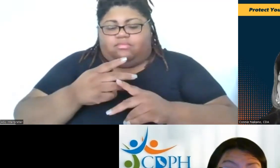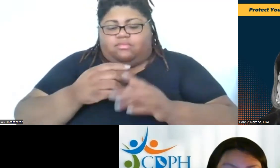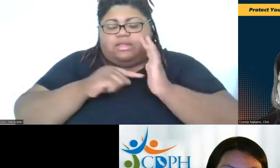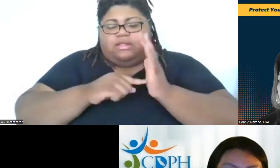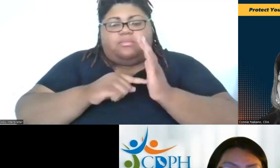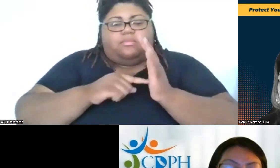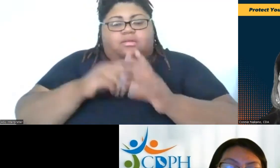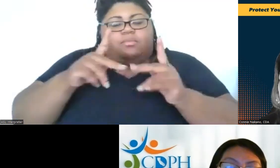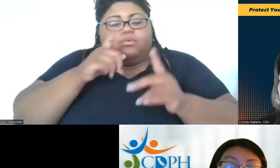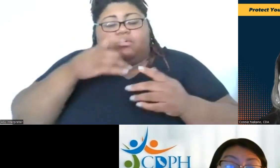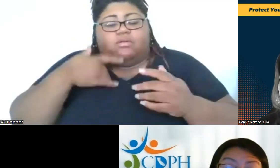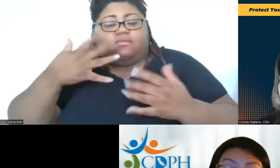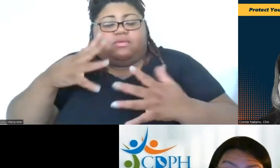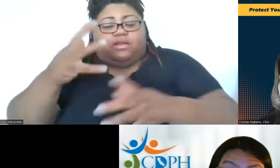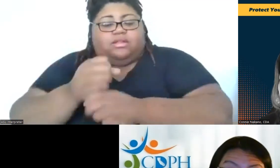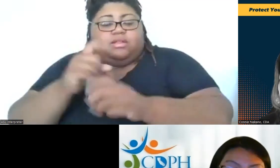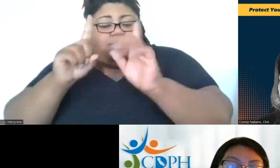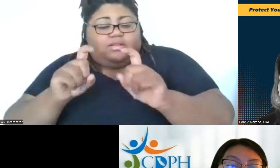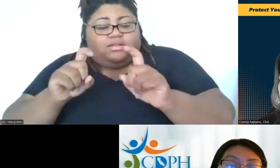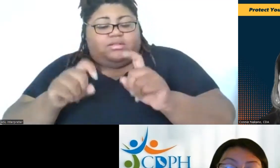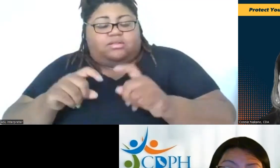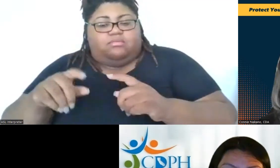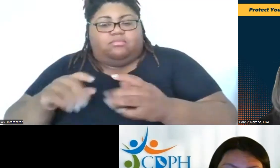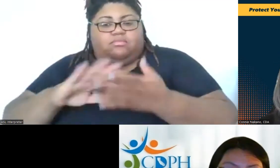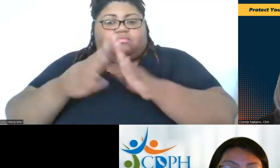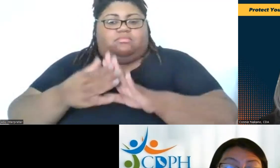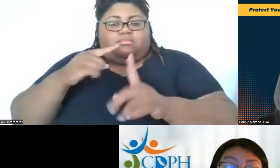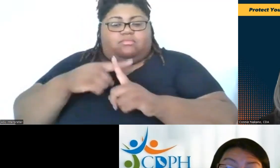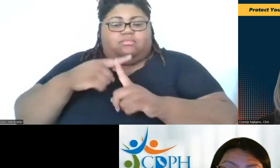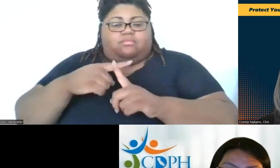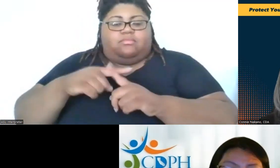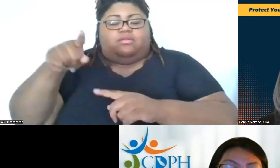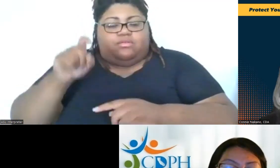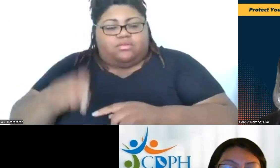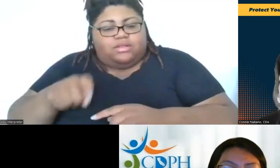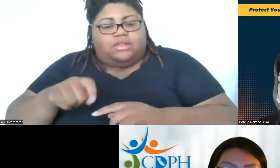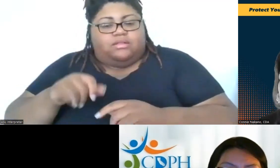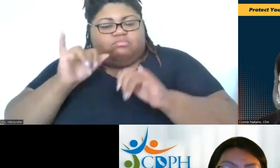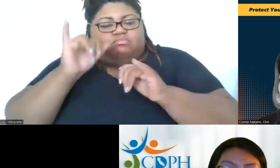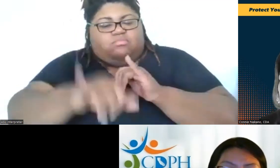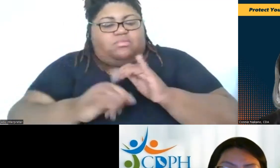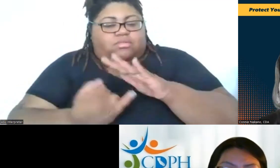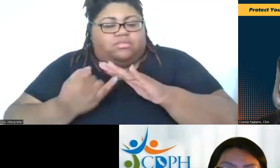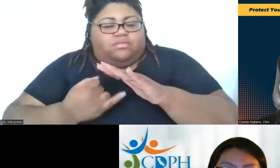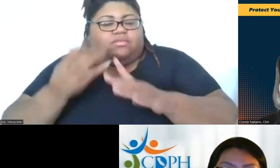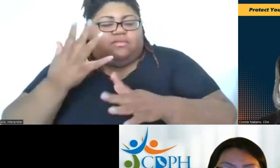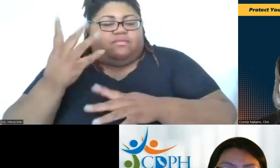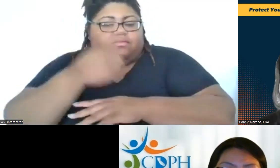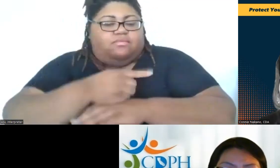folks should get tested. And actually, if you test positive, you should remain in isolation for 5 more days.